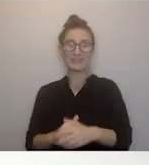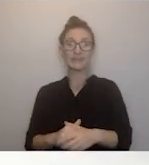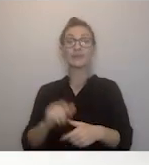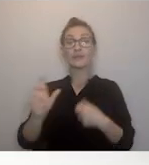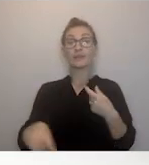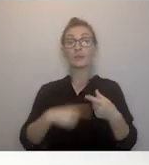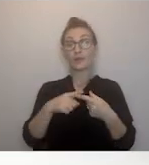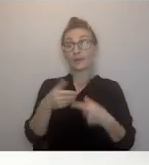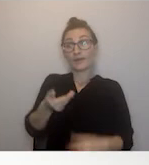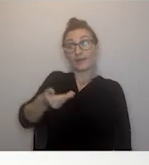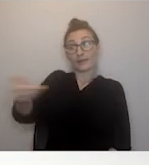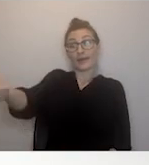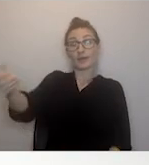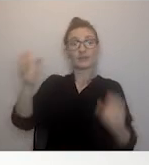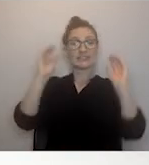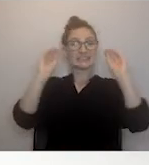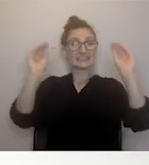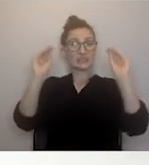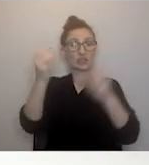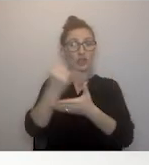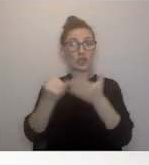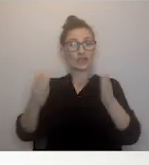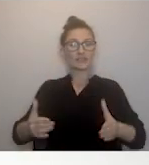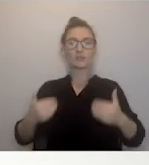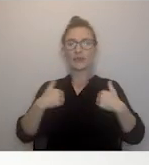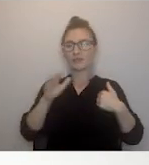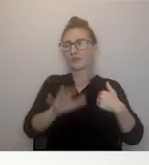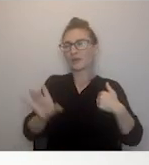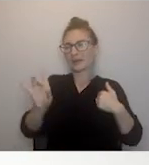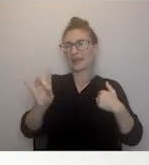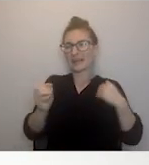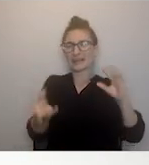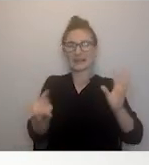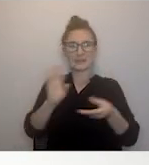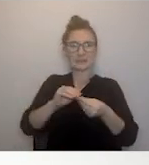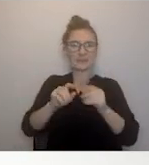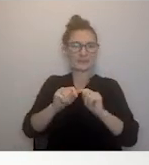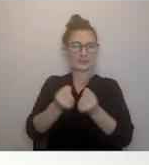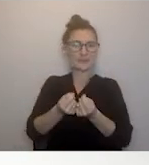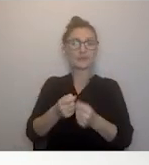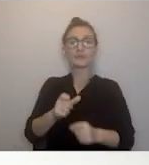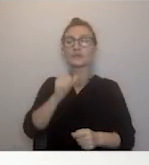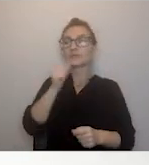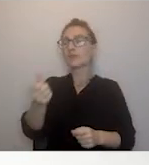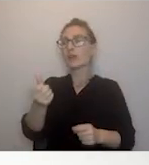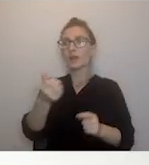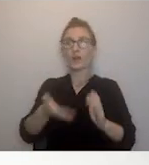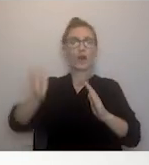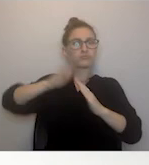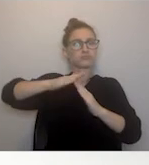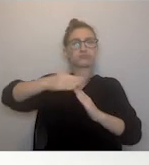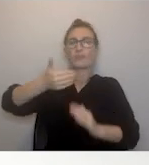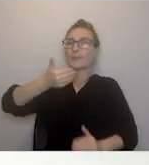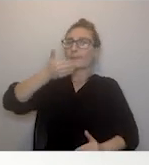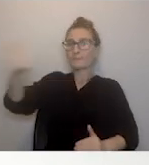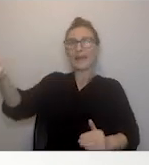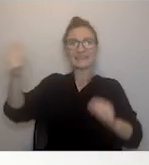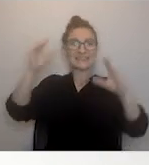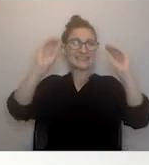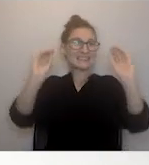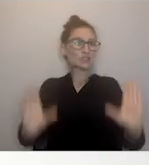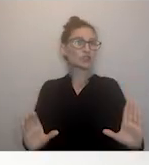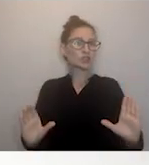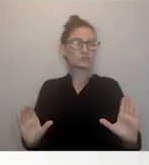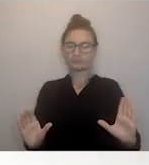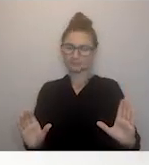I'm hiring teaching artists, because we do have a team of about 80 of them, it's not always about finding the person that is the best at teaching drama